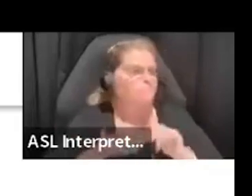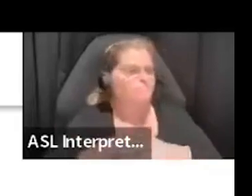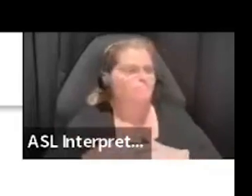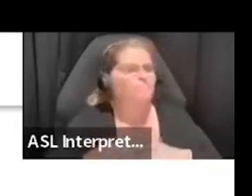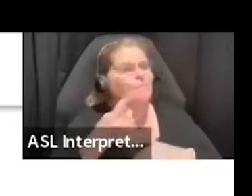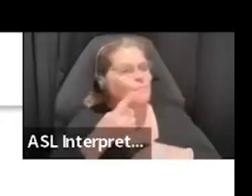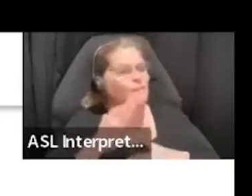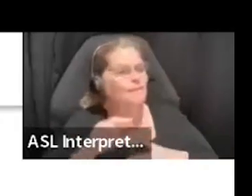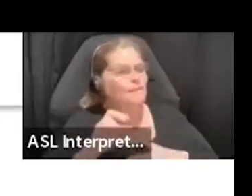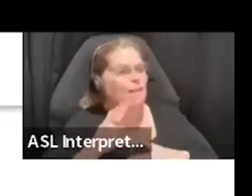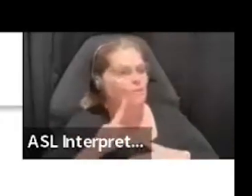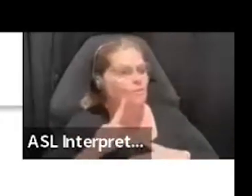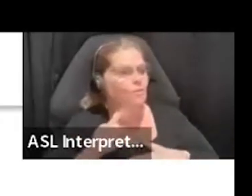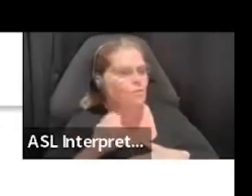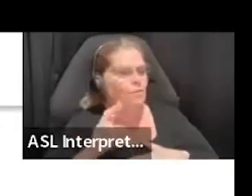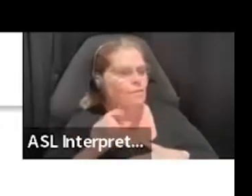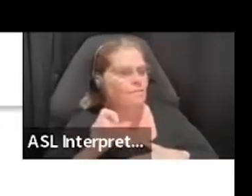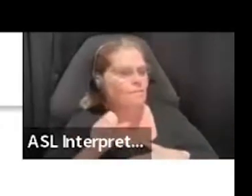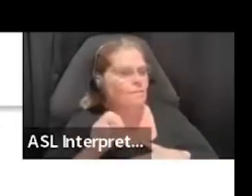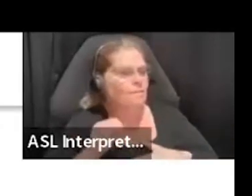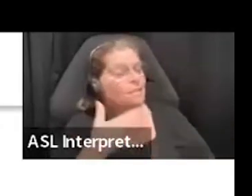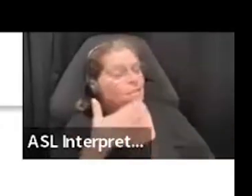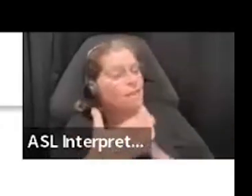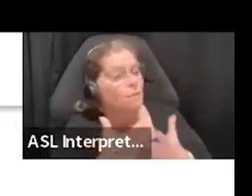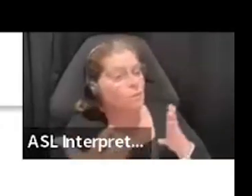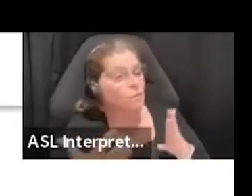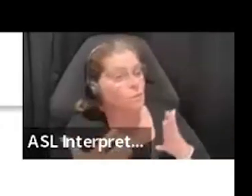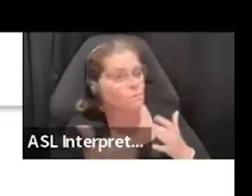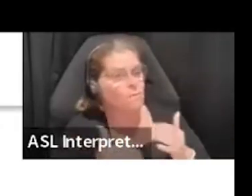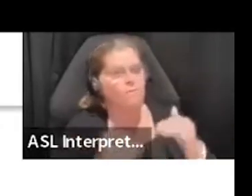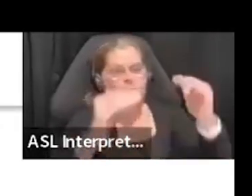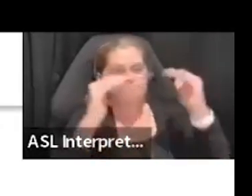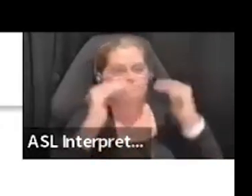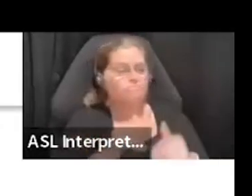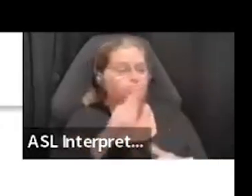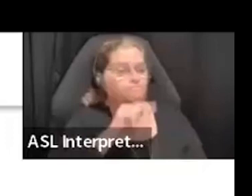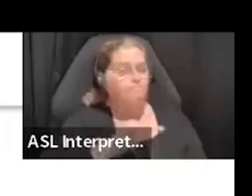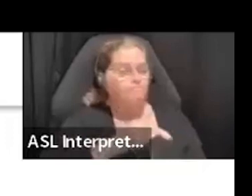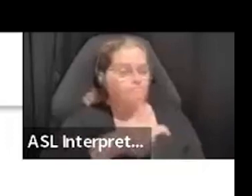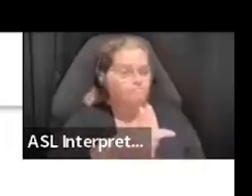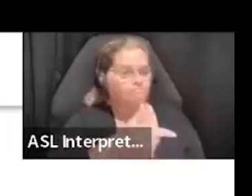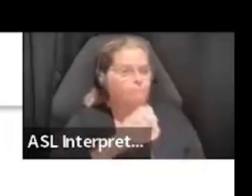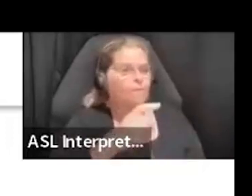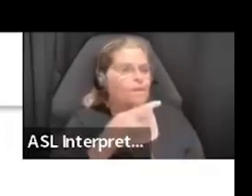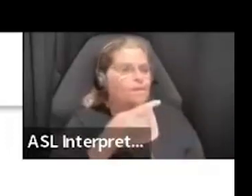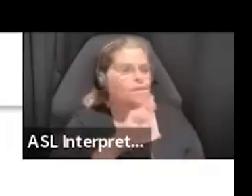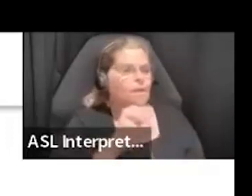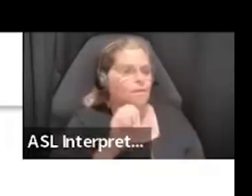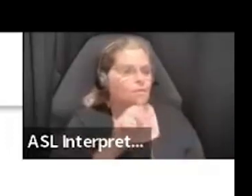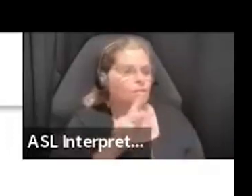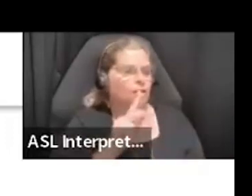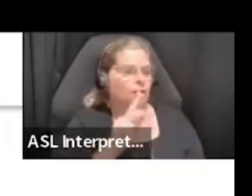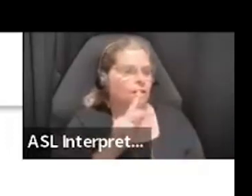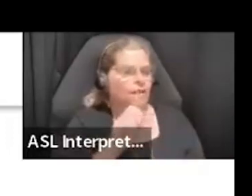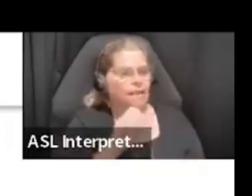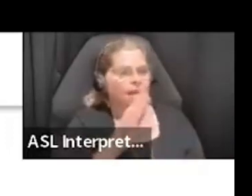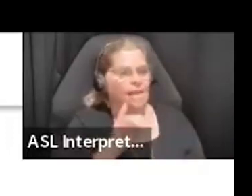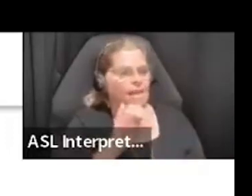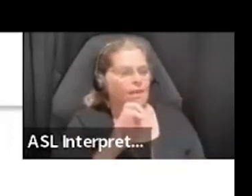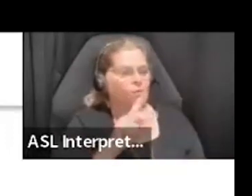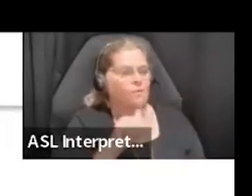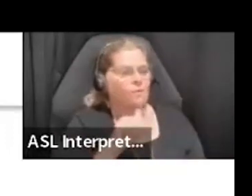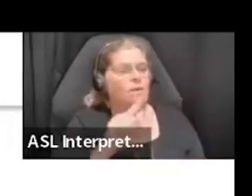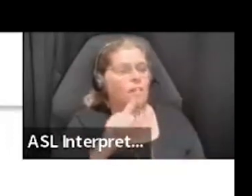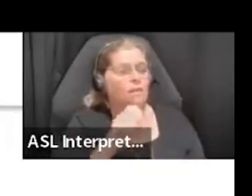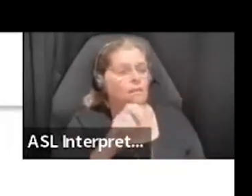Thank you very much. Next question for Dr. Levy, similar, but what's